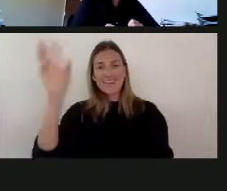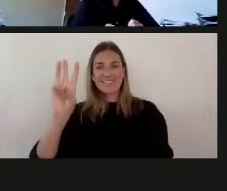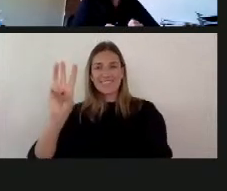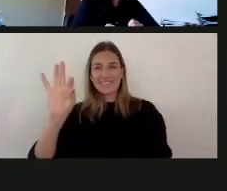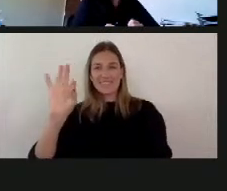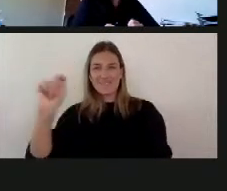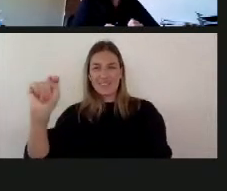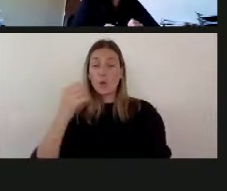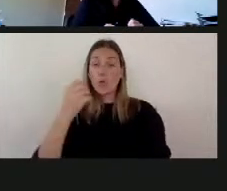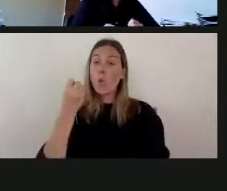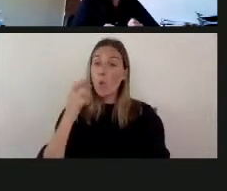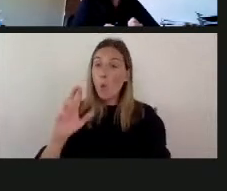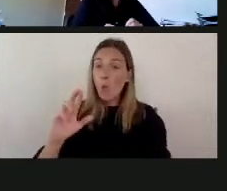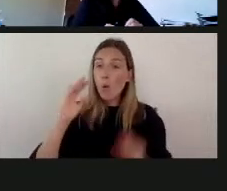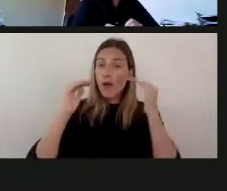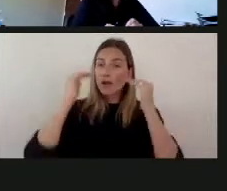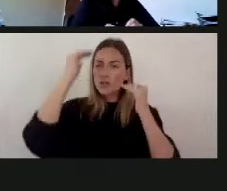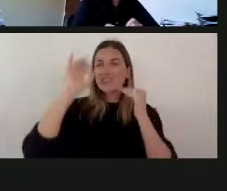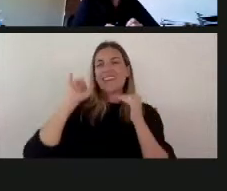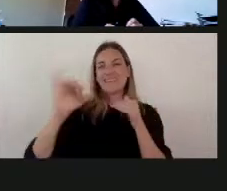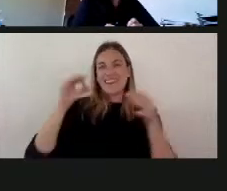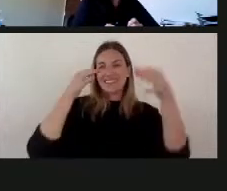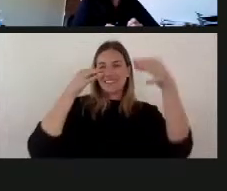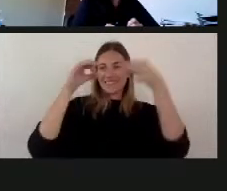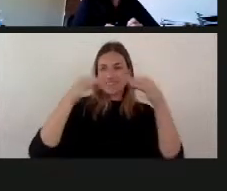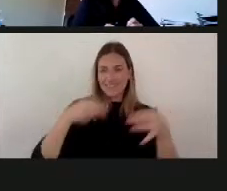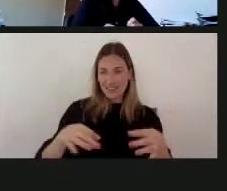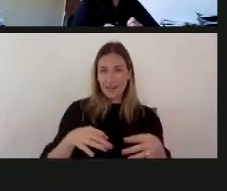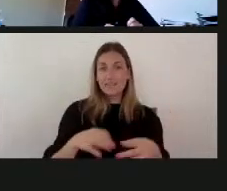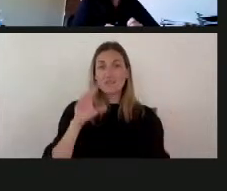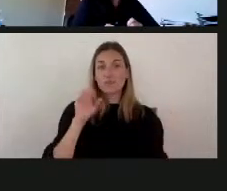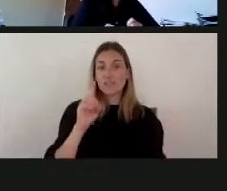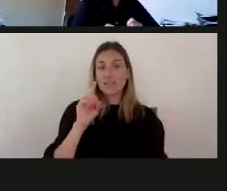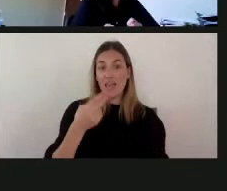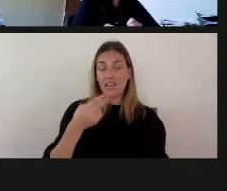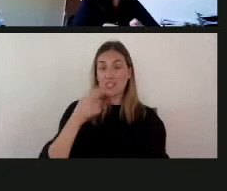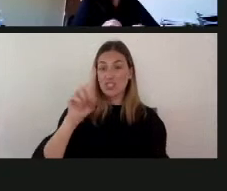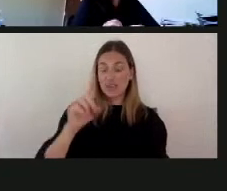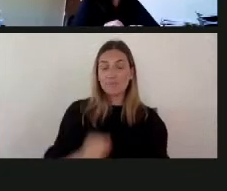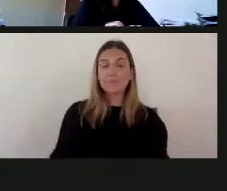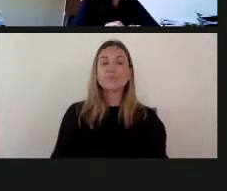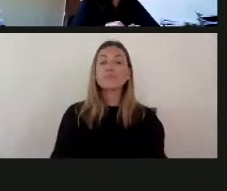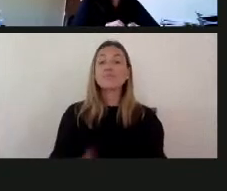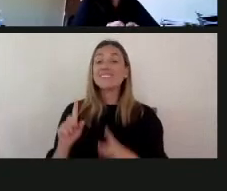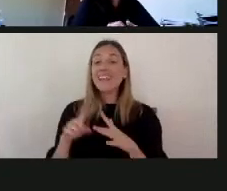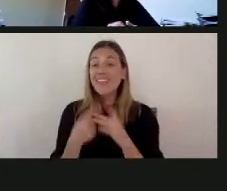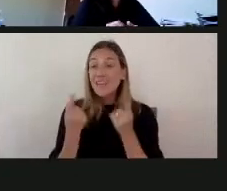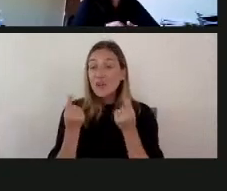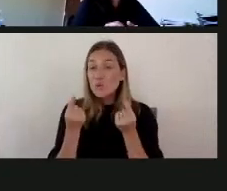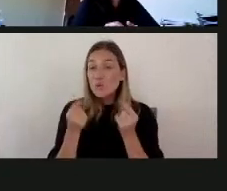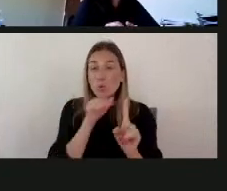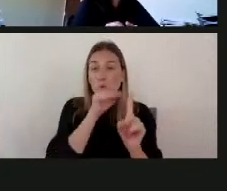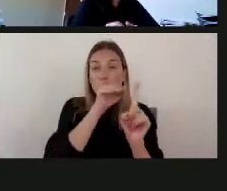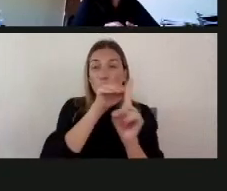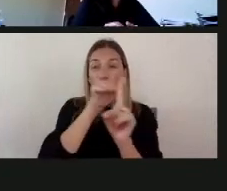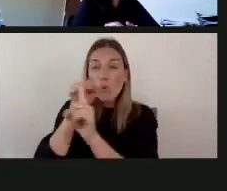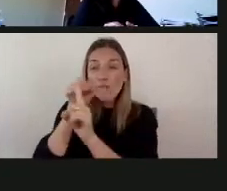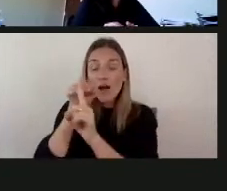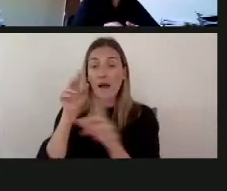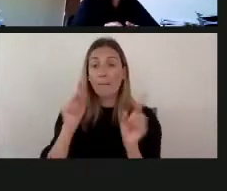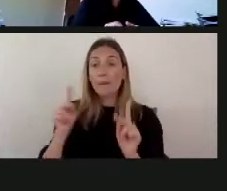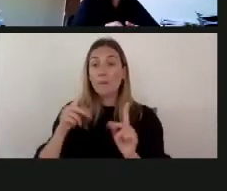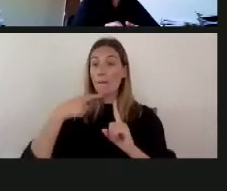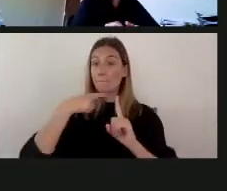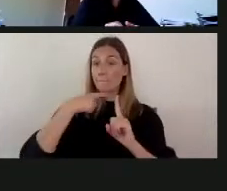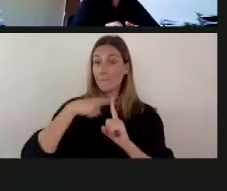adult, because that's the guidance from DHD. From there, we then start notification. So we notify those that are